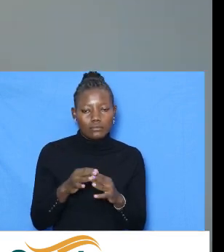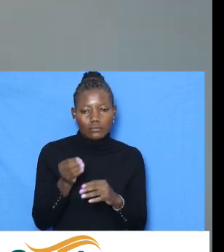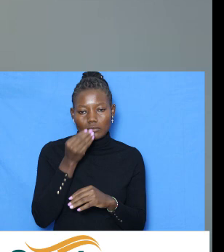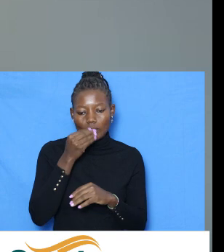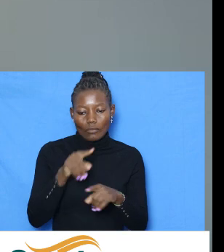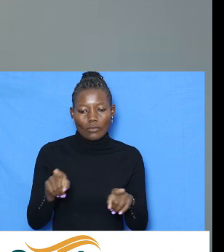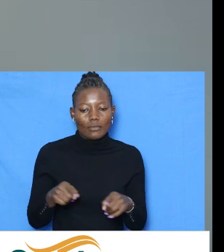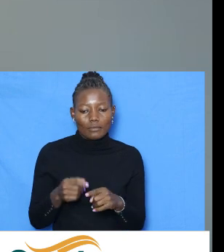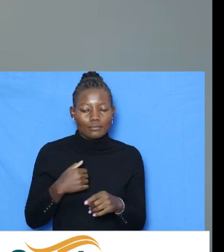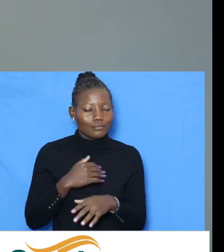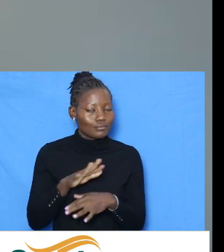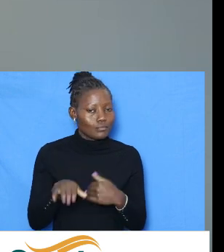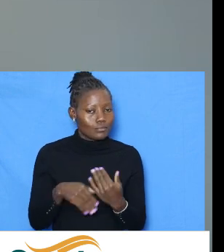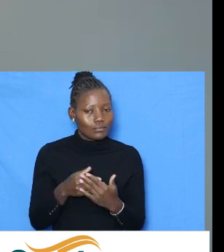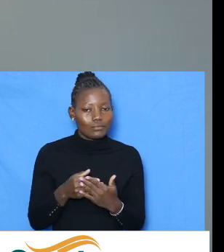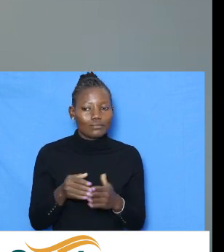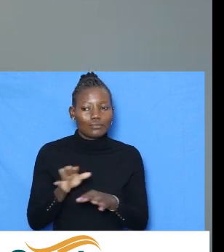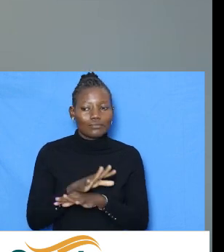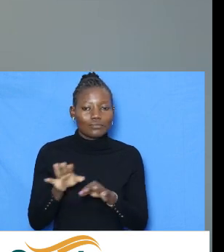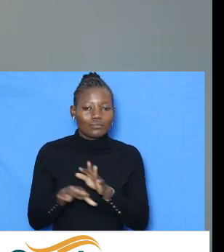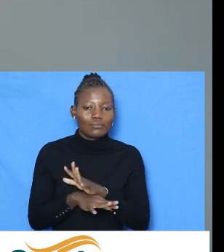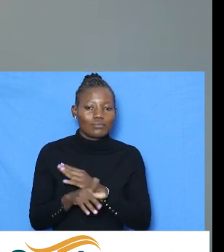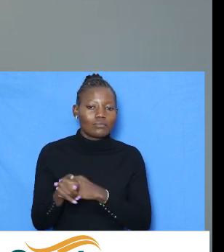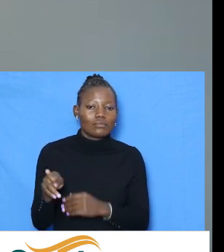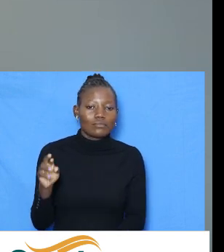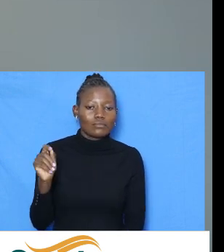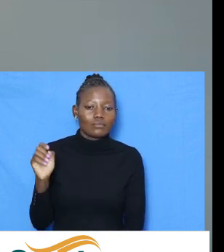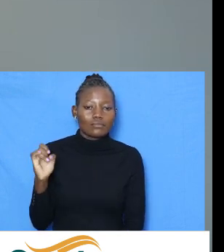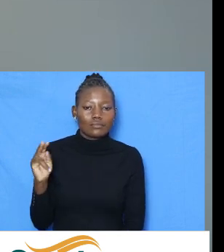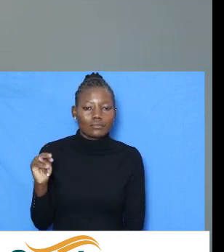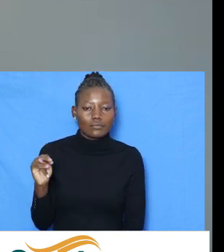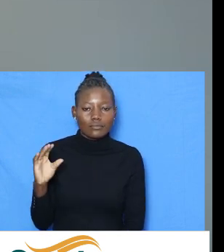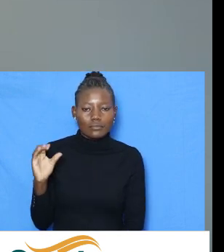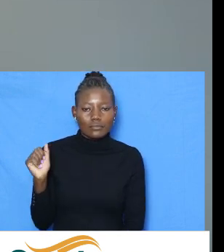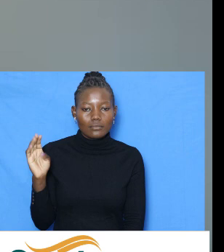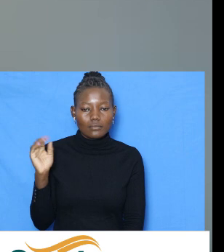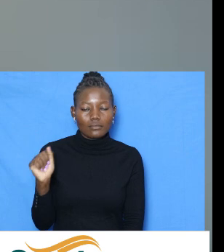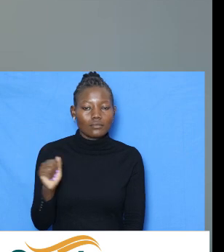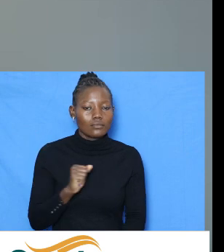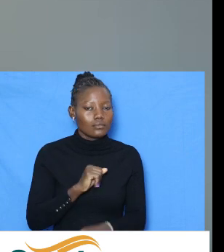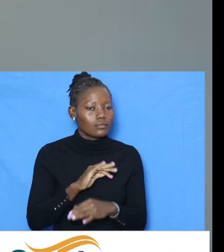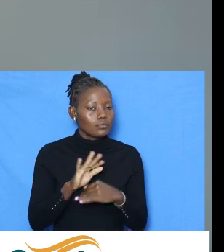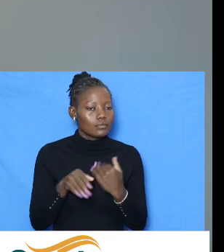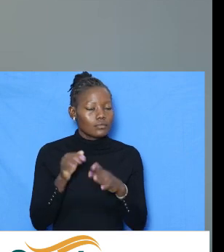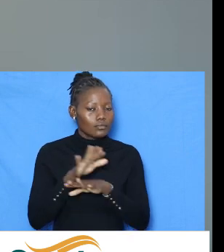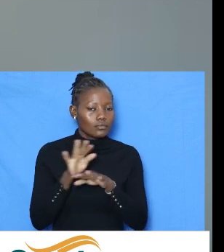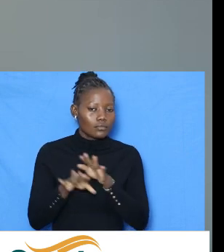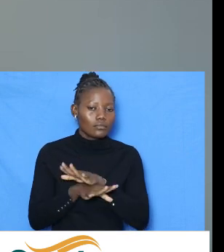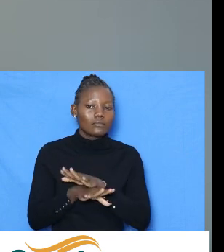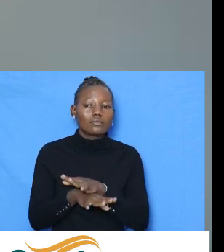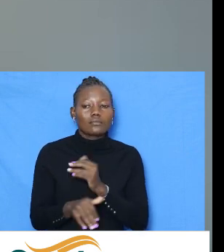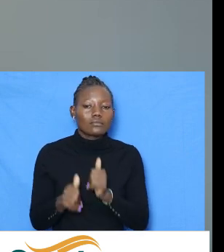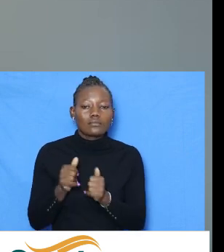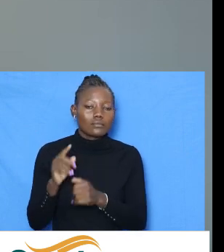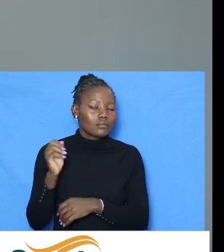has all this list broken down: protein, carbs, what, all the mineral salts and the vitamins that you could